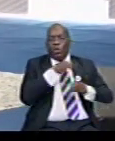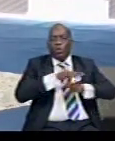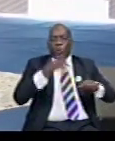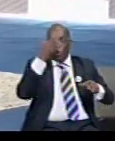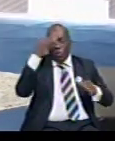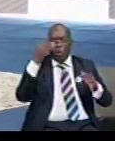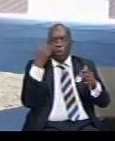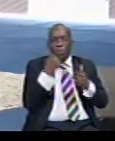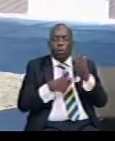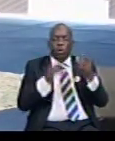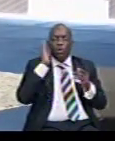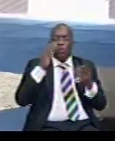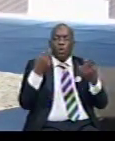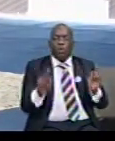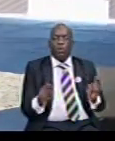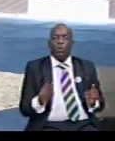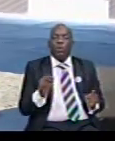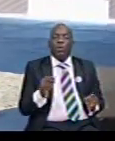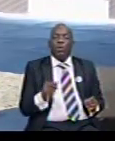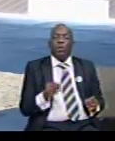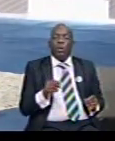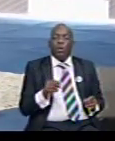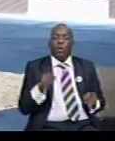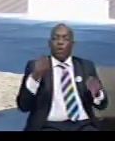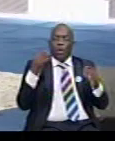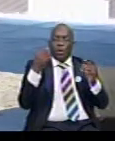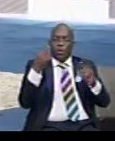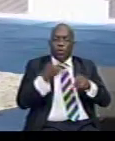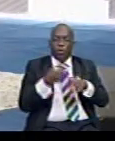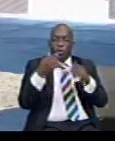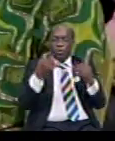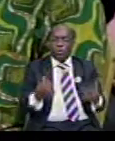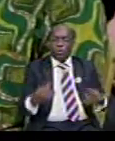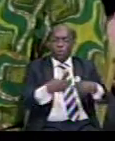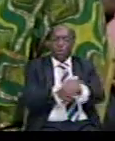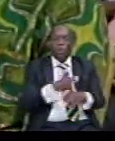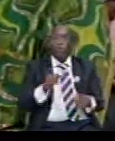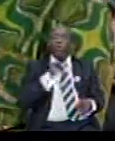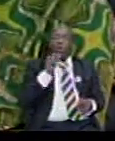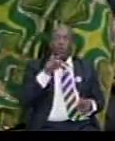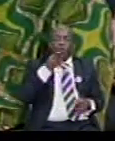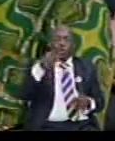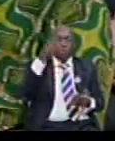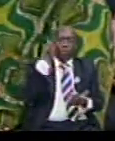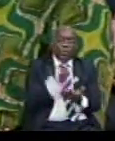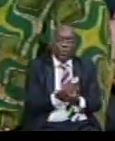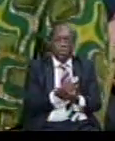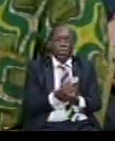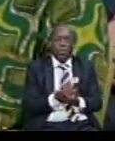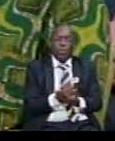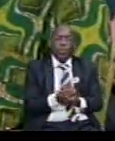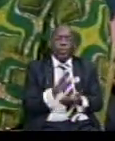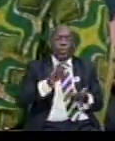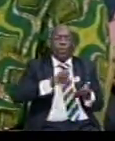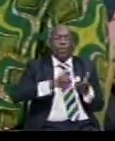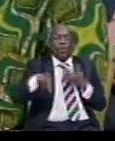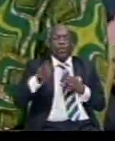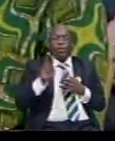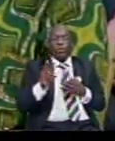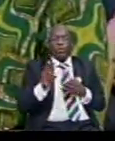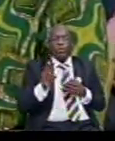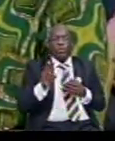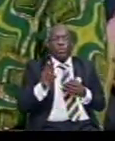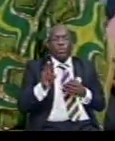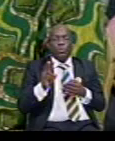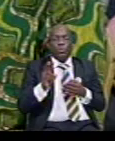But not Hezekiah. From today, not you. Look at verse 2. In verse 2, it